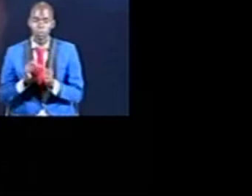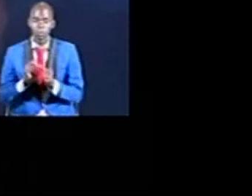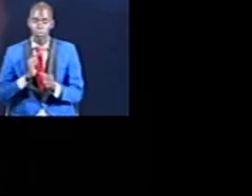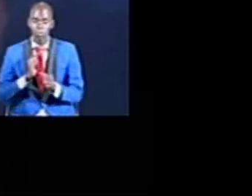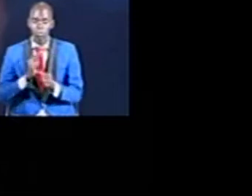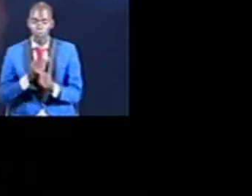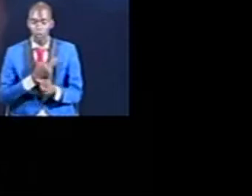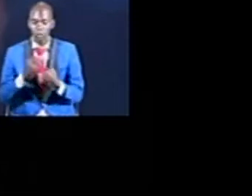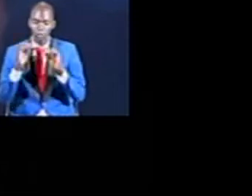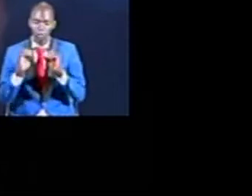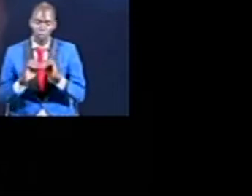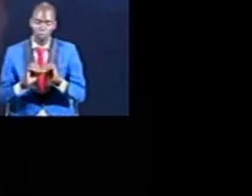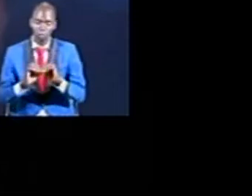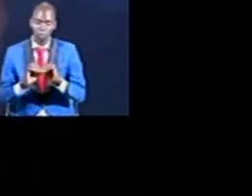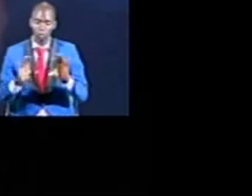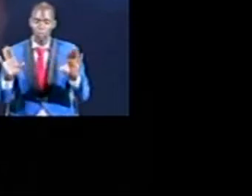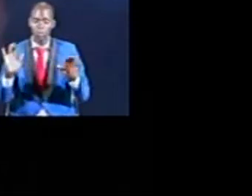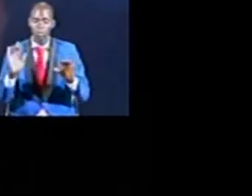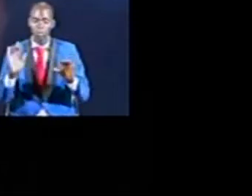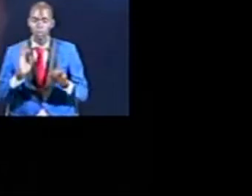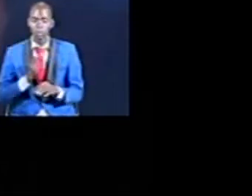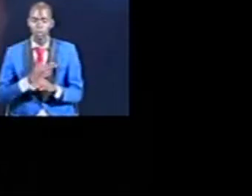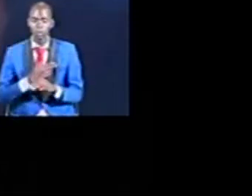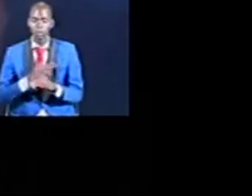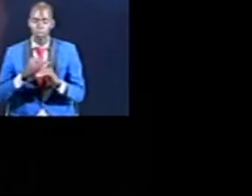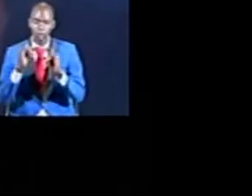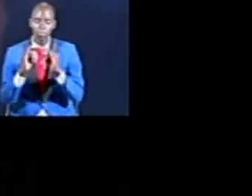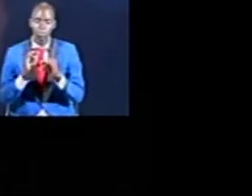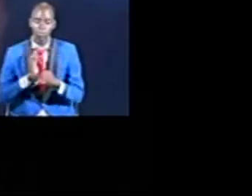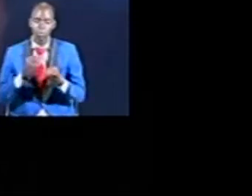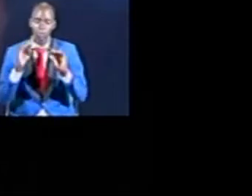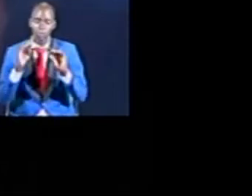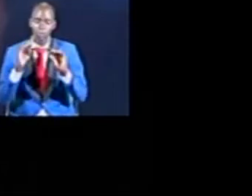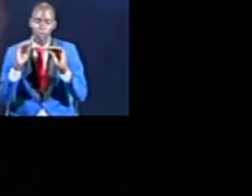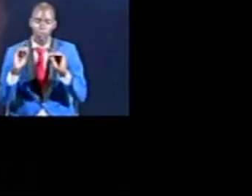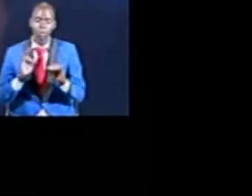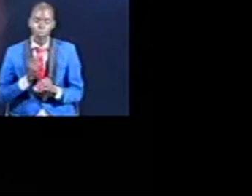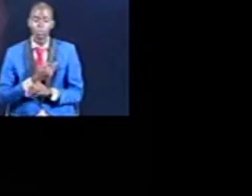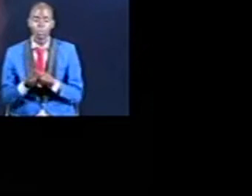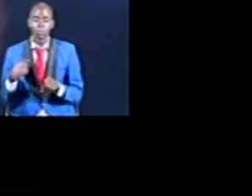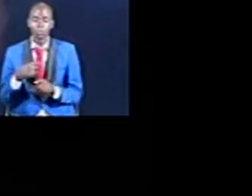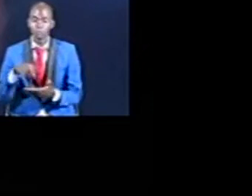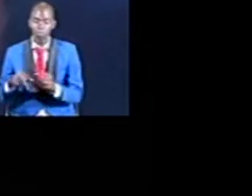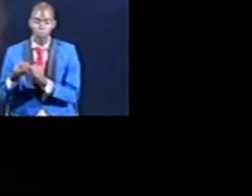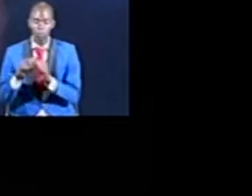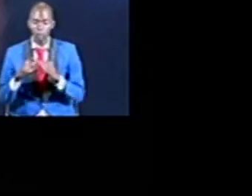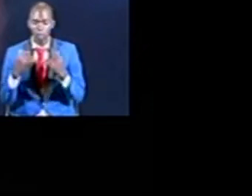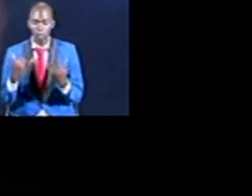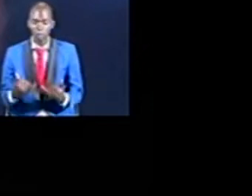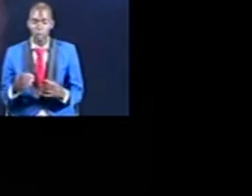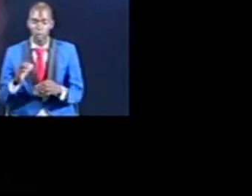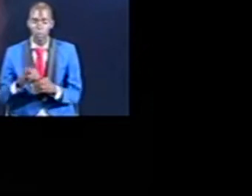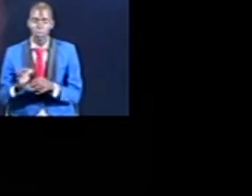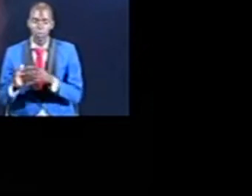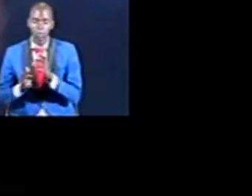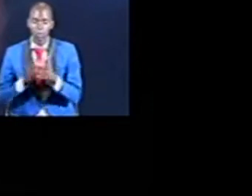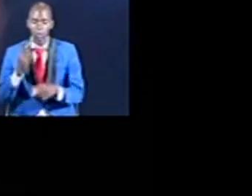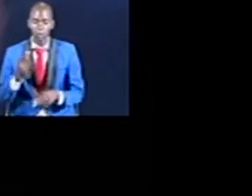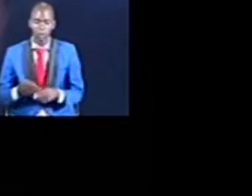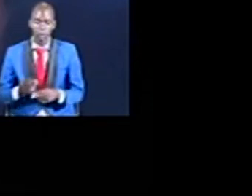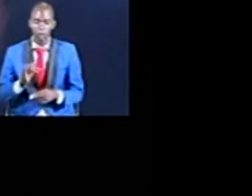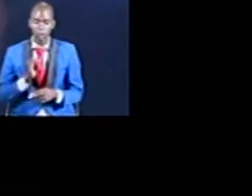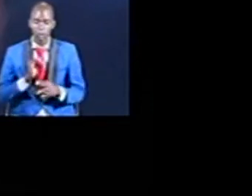us, instruct us, teach us as we read together now. In Jesus' name, I